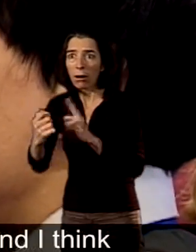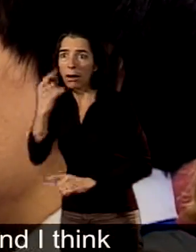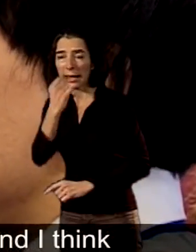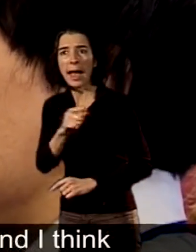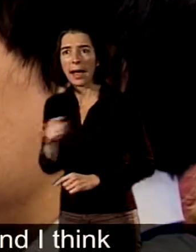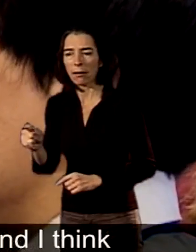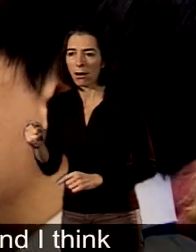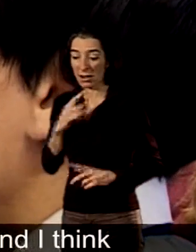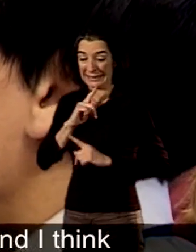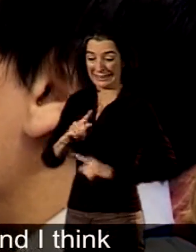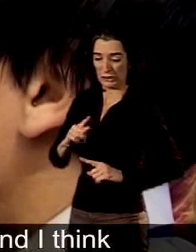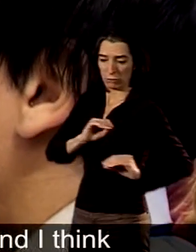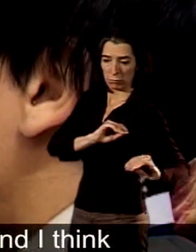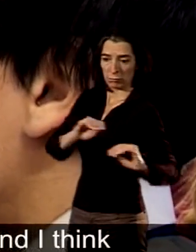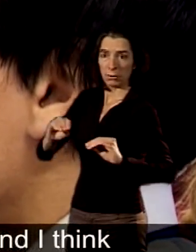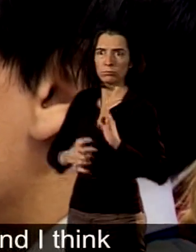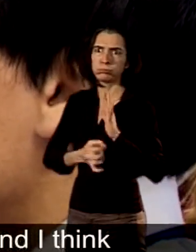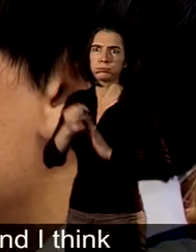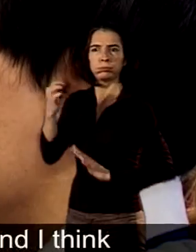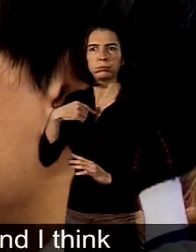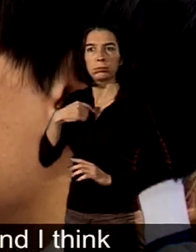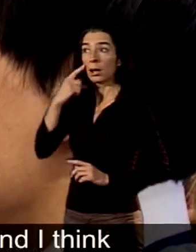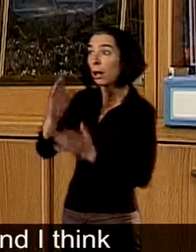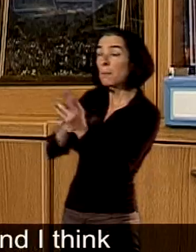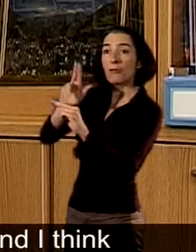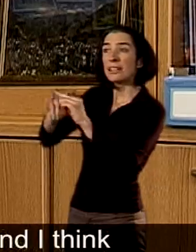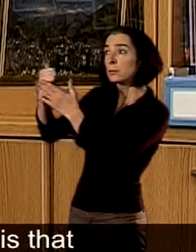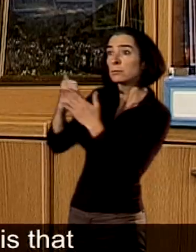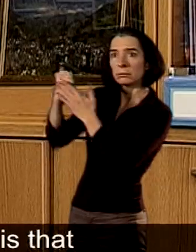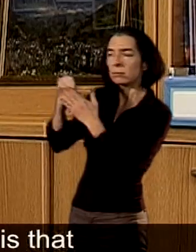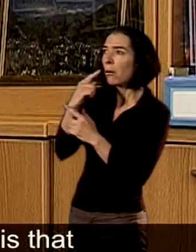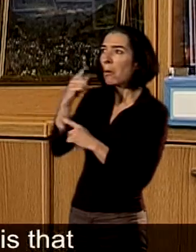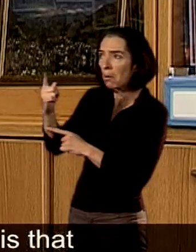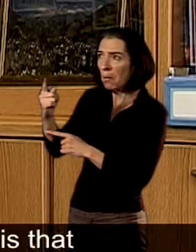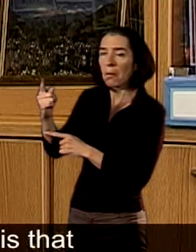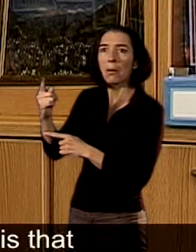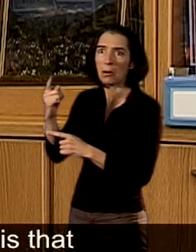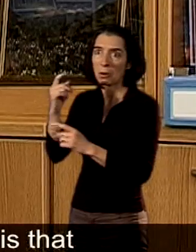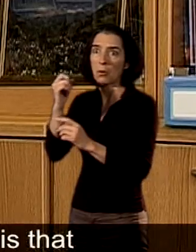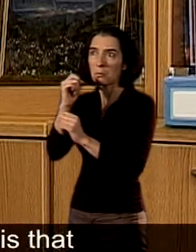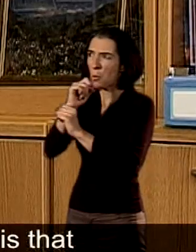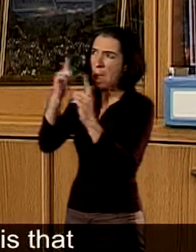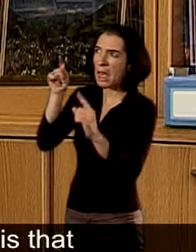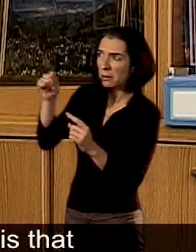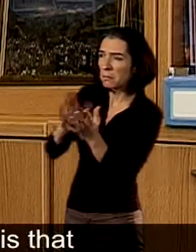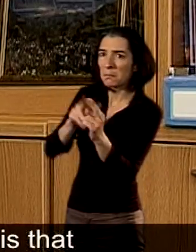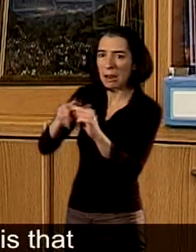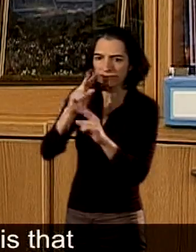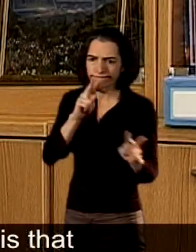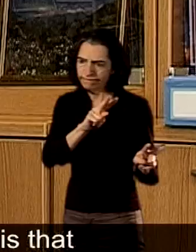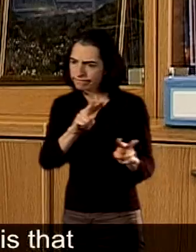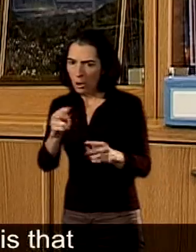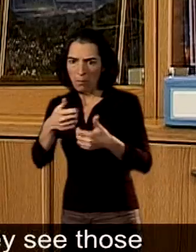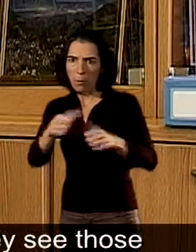I think it's improved teaching. And I think in terms of parental support for the school, what's come through very strongly is that parents can see the benefits